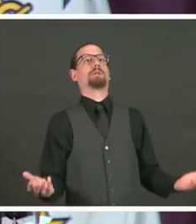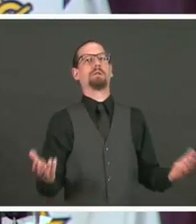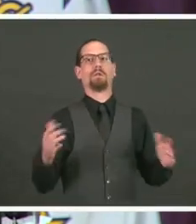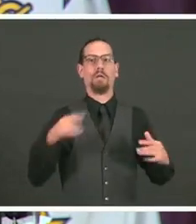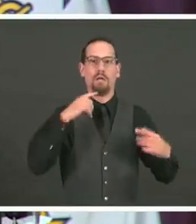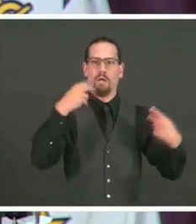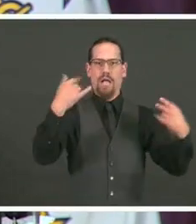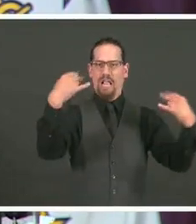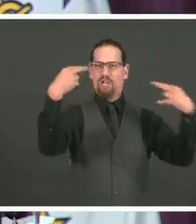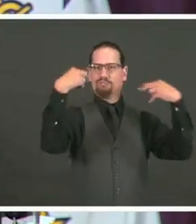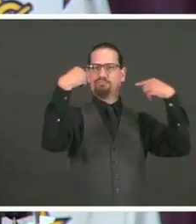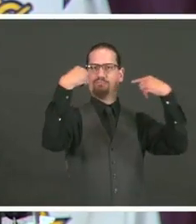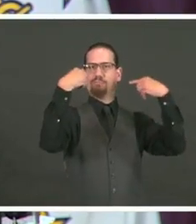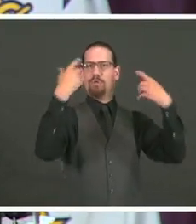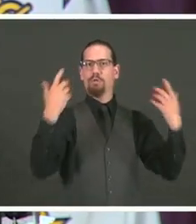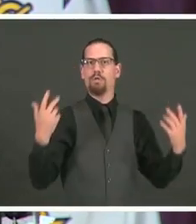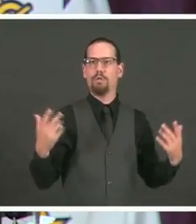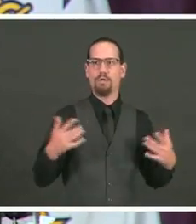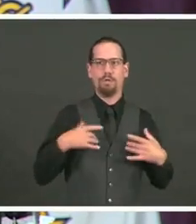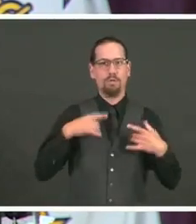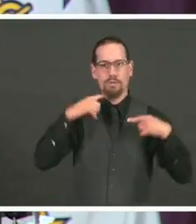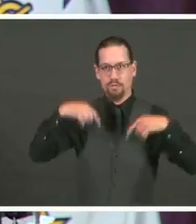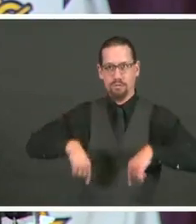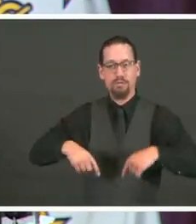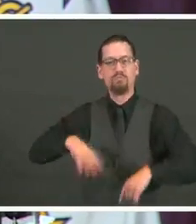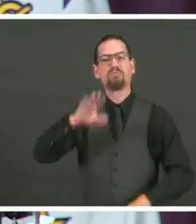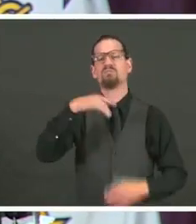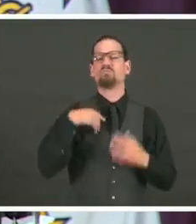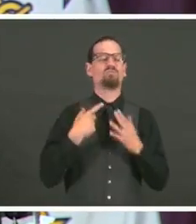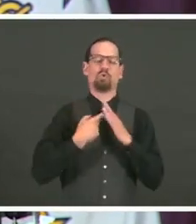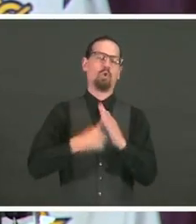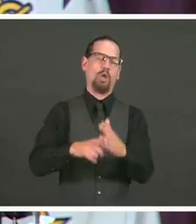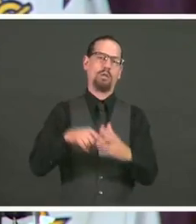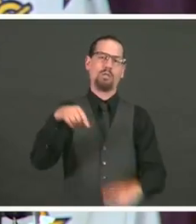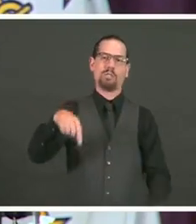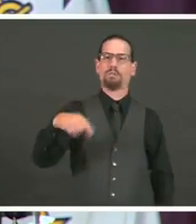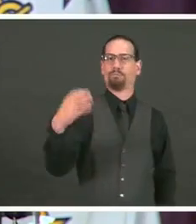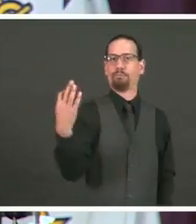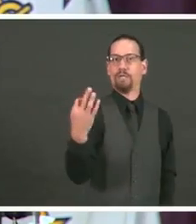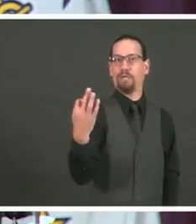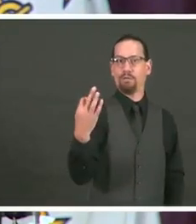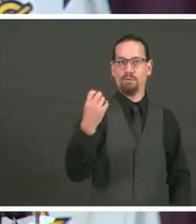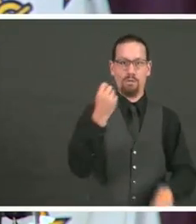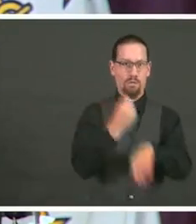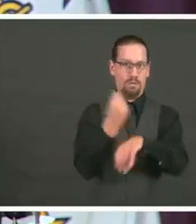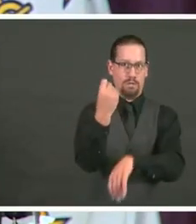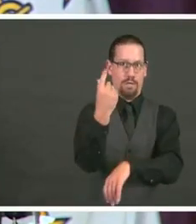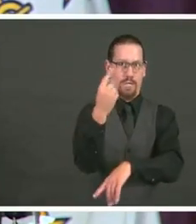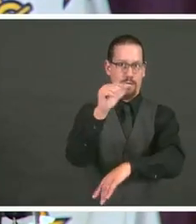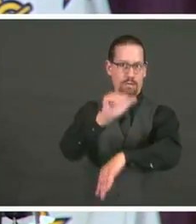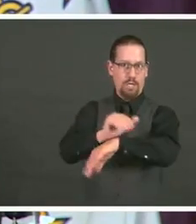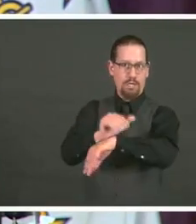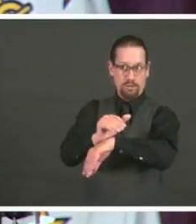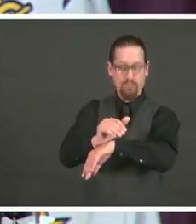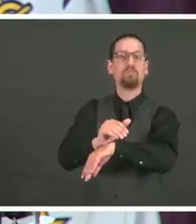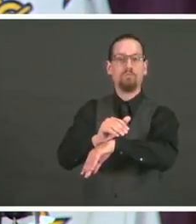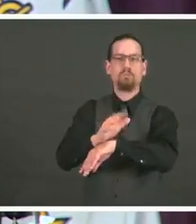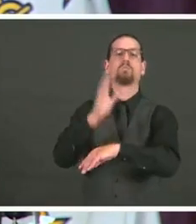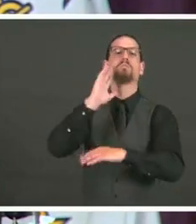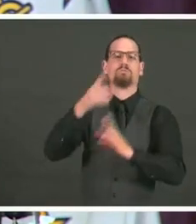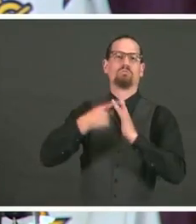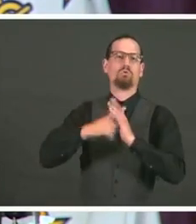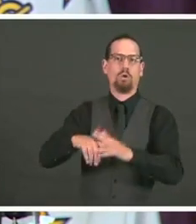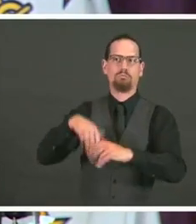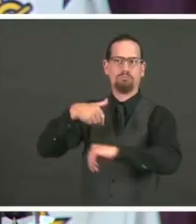no bars after 11 o'clock. And as of tomorrow, on reopening RI, Commerce will have all